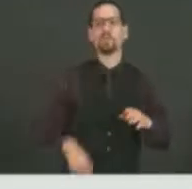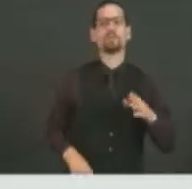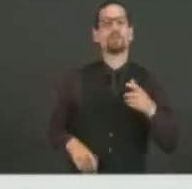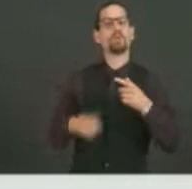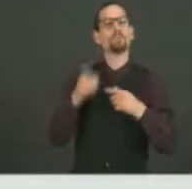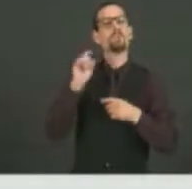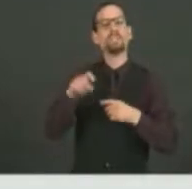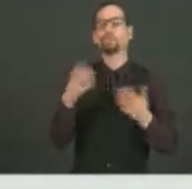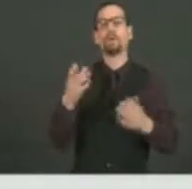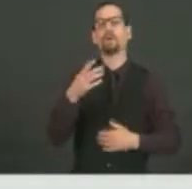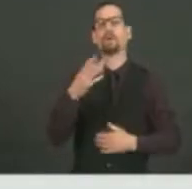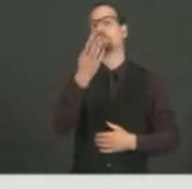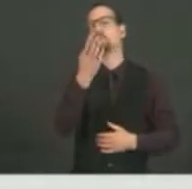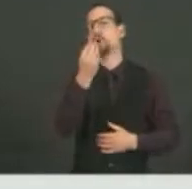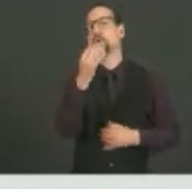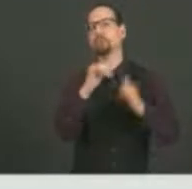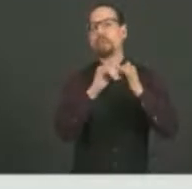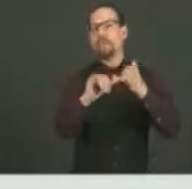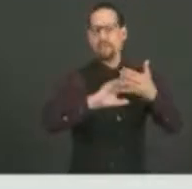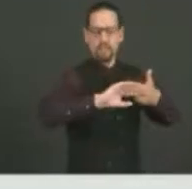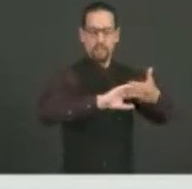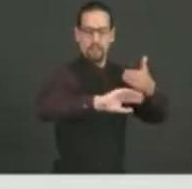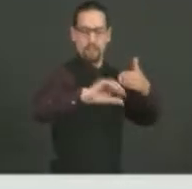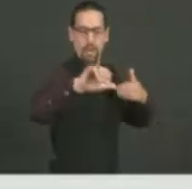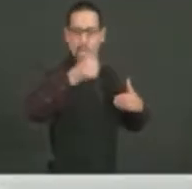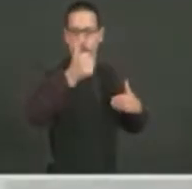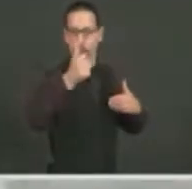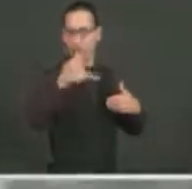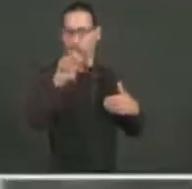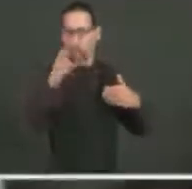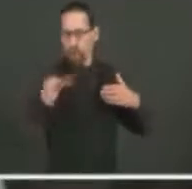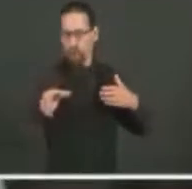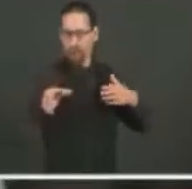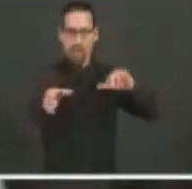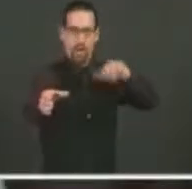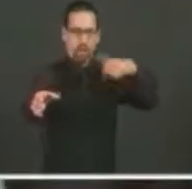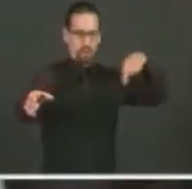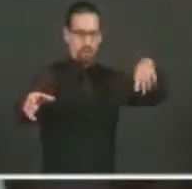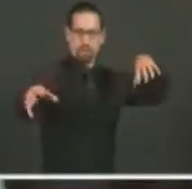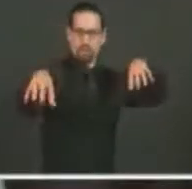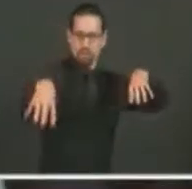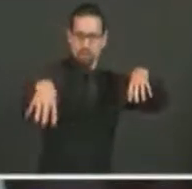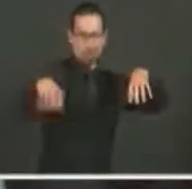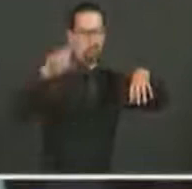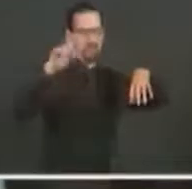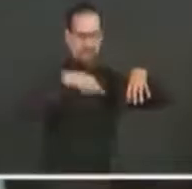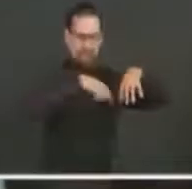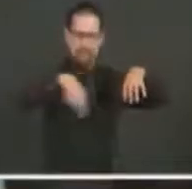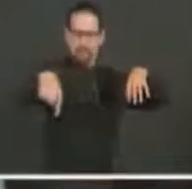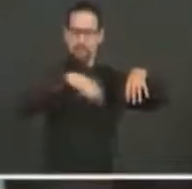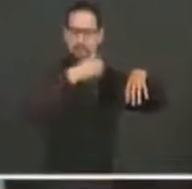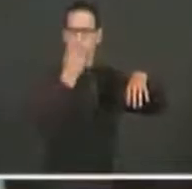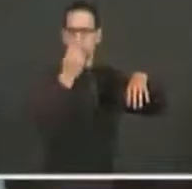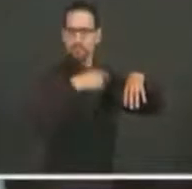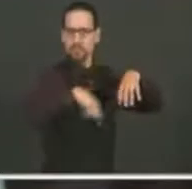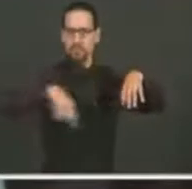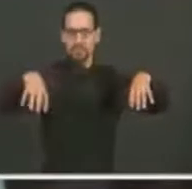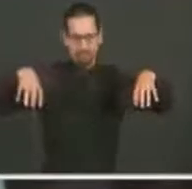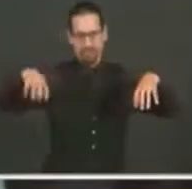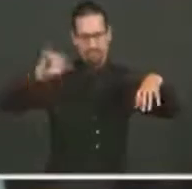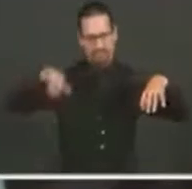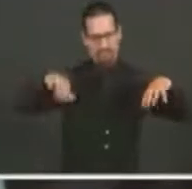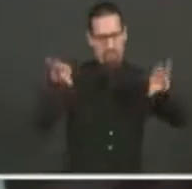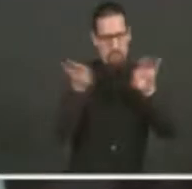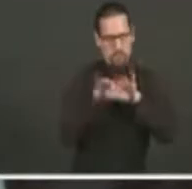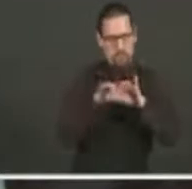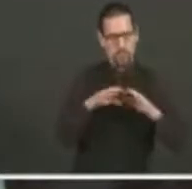one another. For high schools, we're recommending that students stay in stable groups whenever possible,